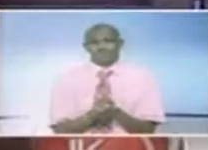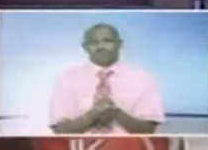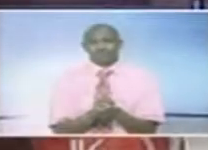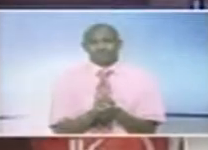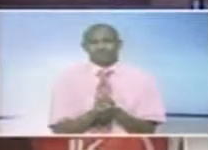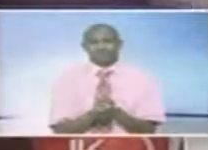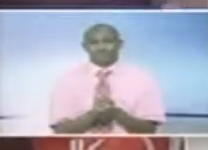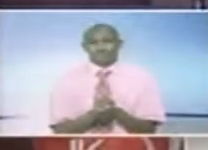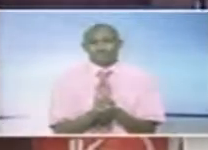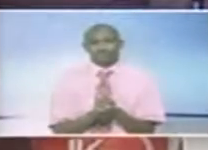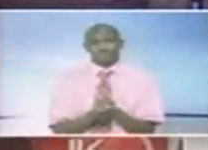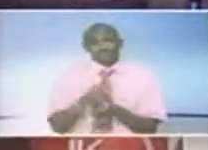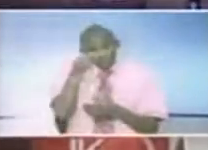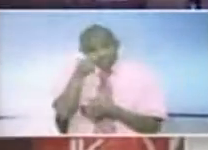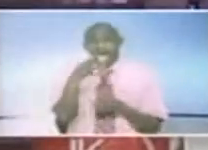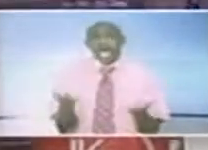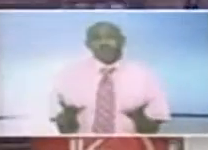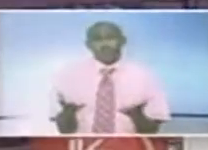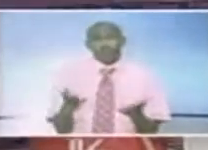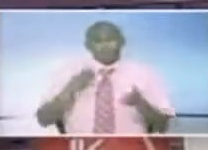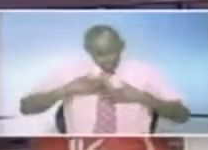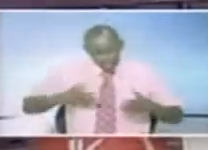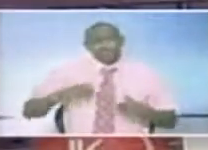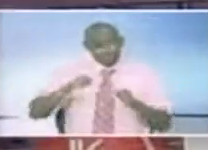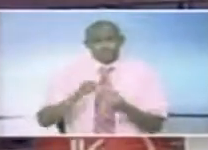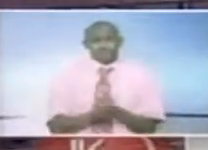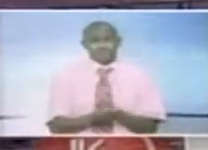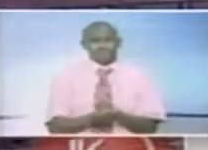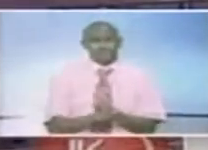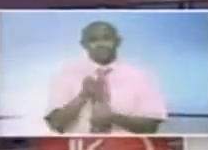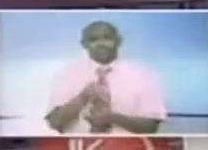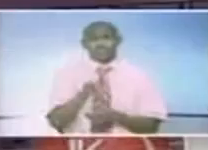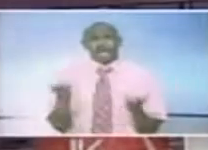I can reach every part of the body. Okay. Yeah. And shake.